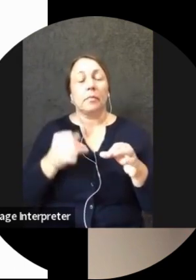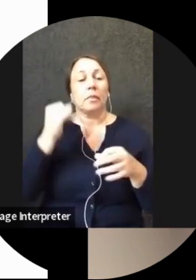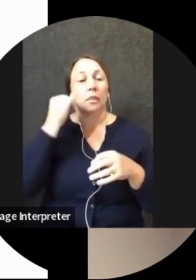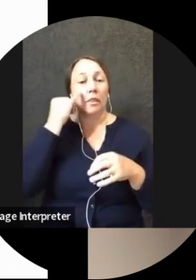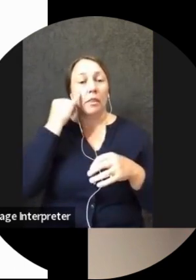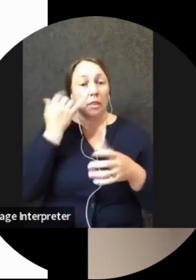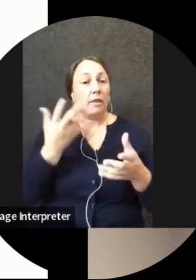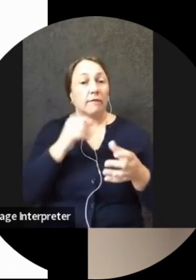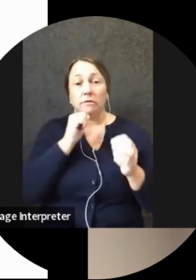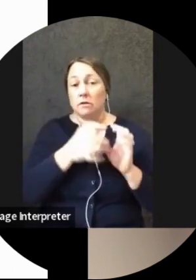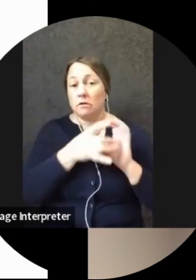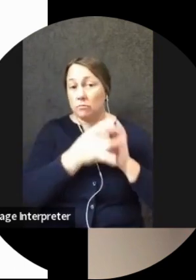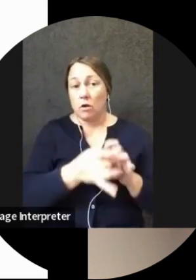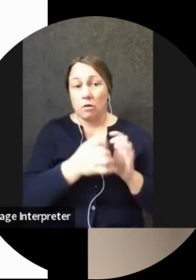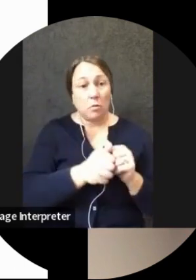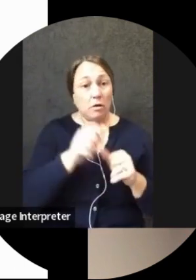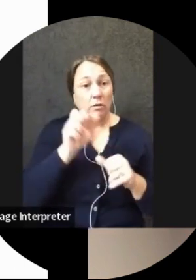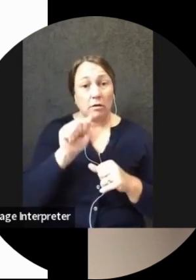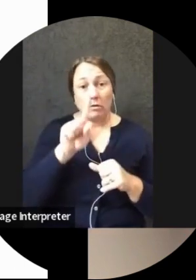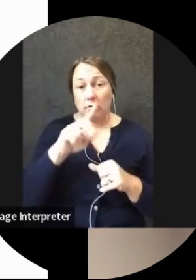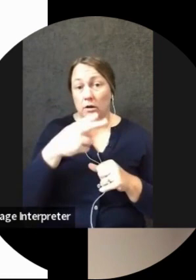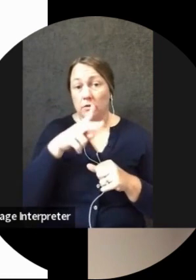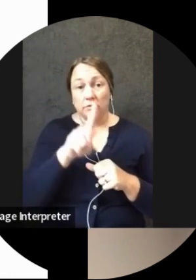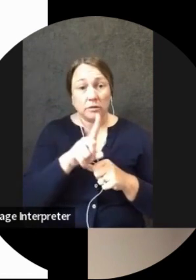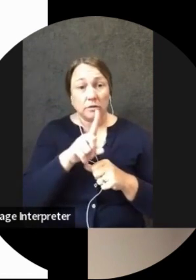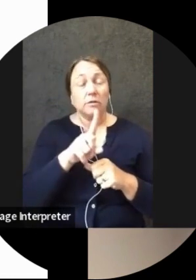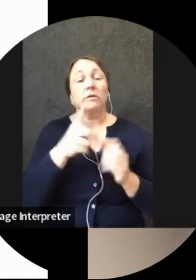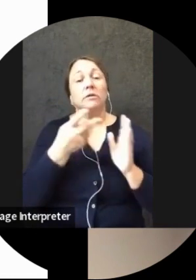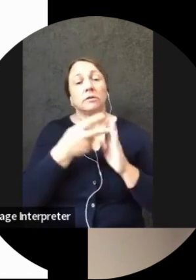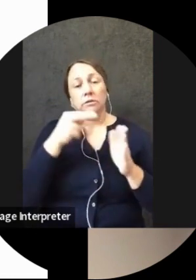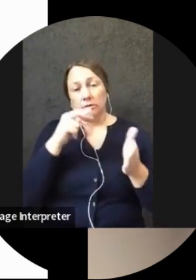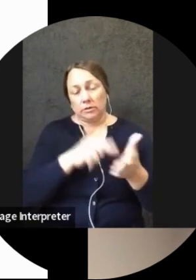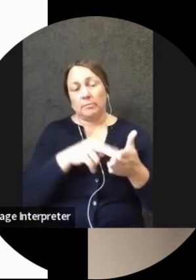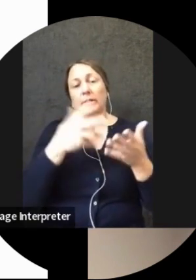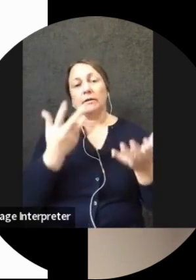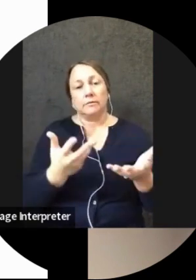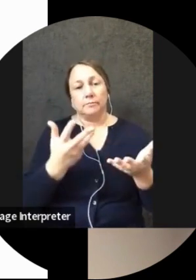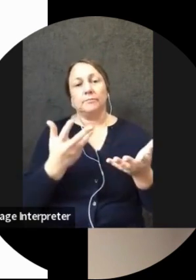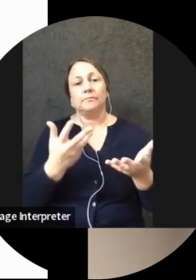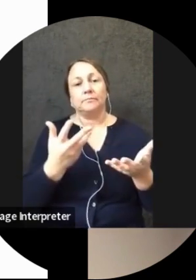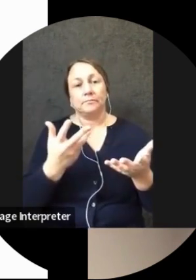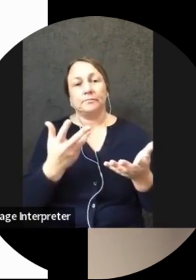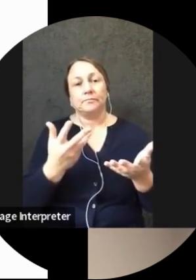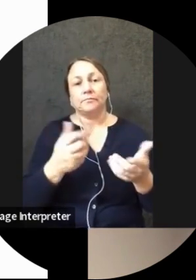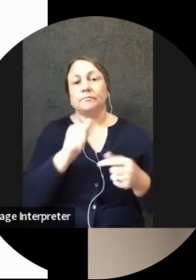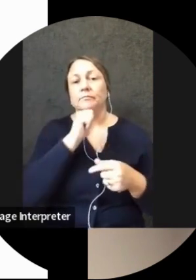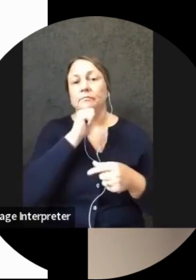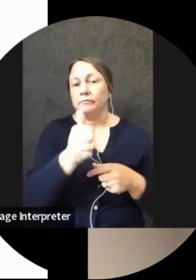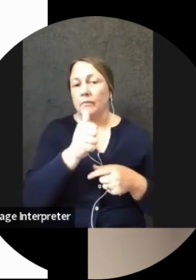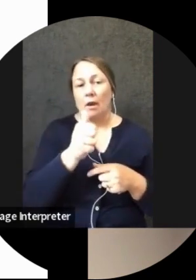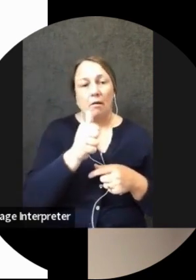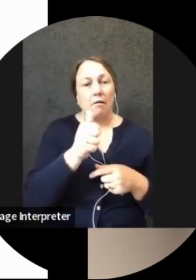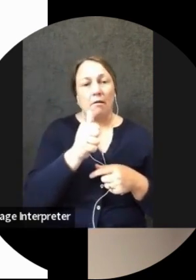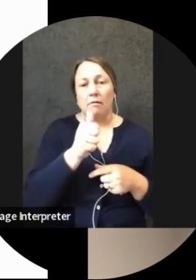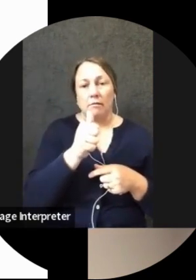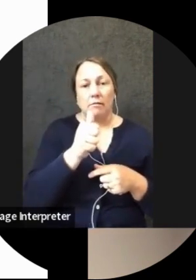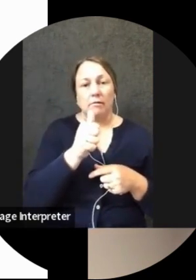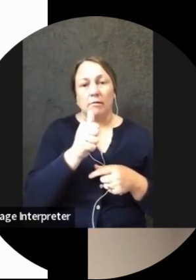it's not related, depending on the school district, some school districts do the MDR.